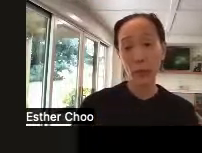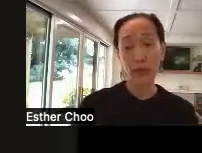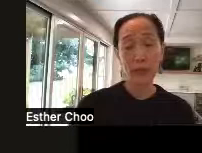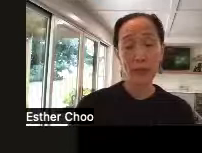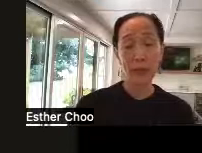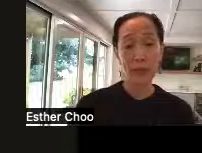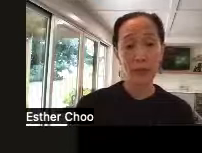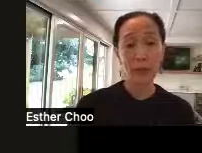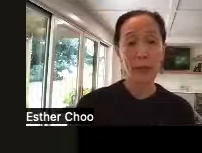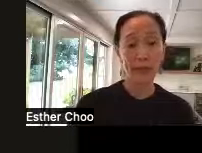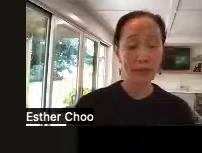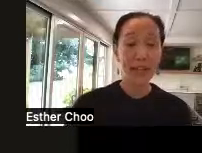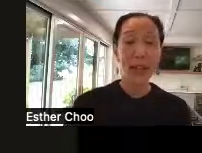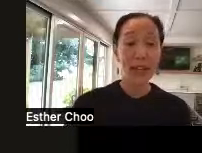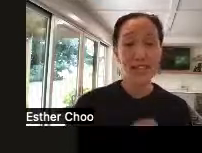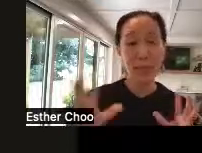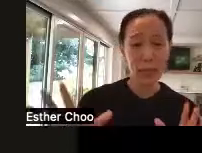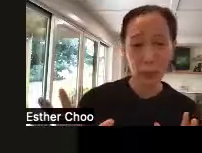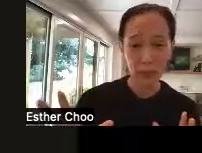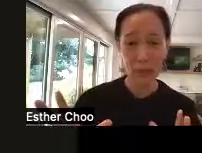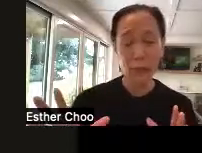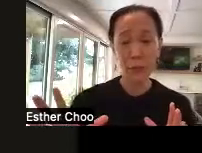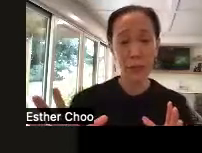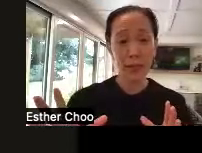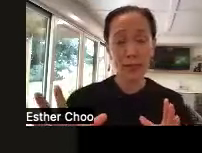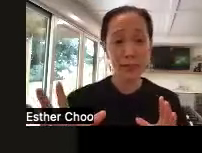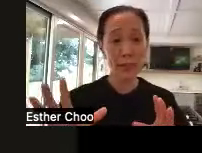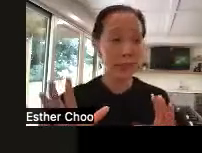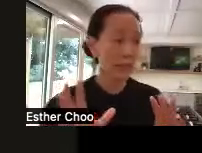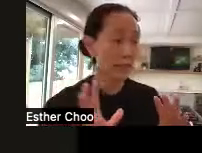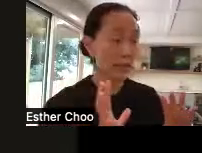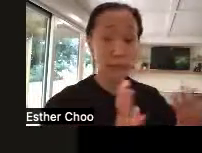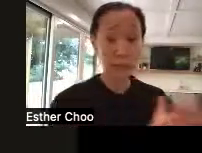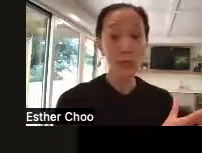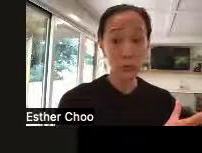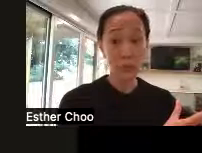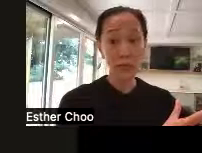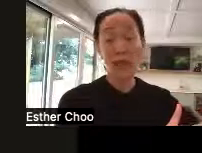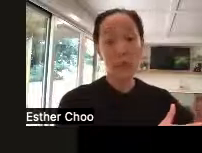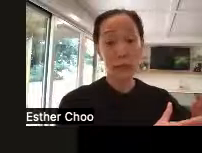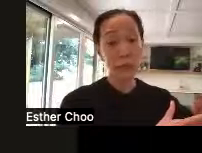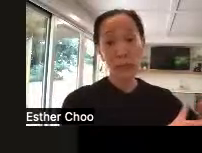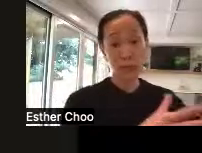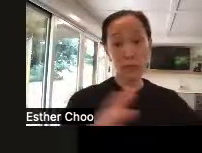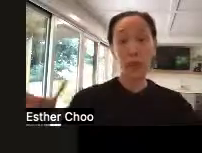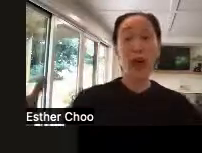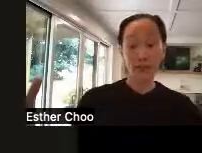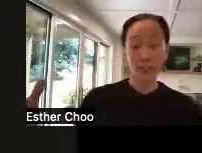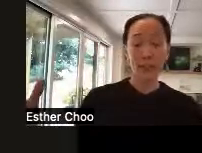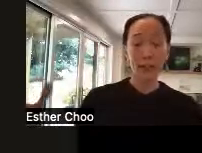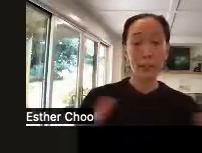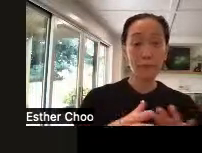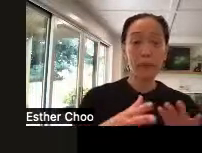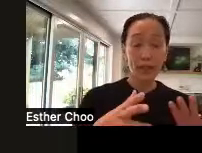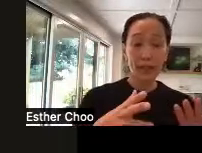and minoritized people of all kinds. I think some of that work, unfortunately, needs to begin like in preschools, but we're responsible for all of